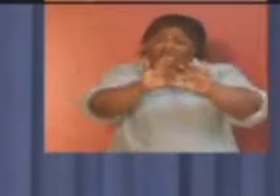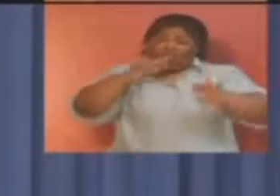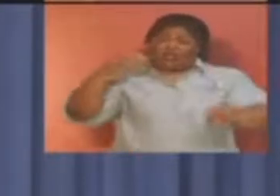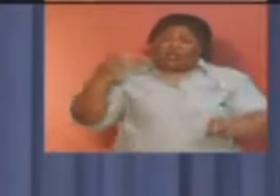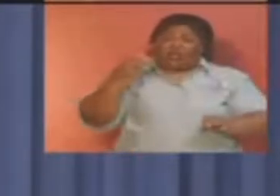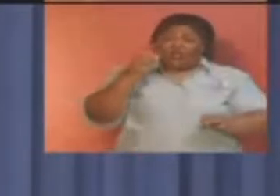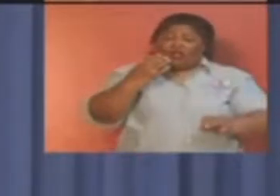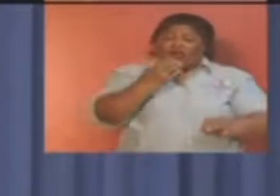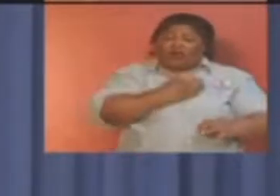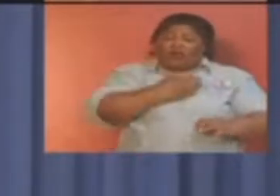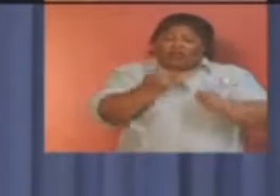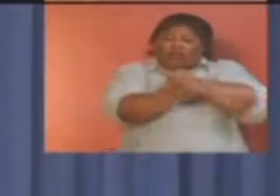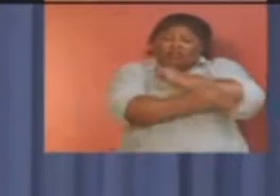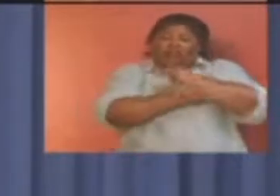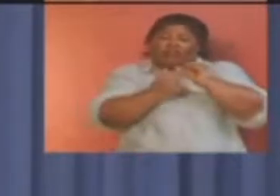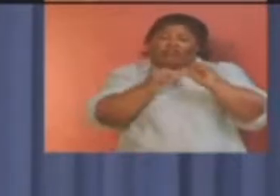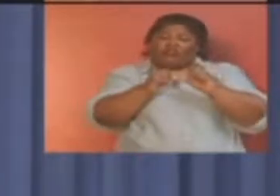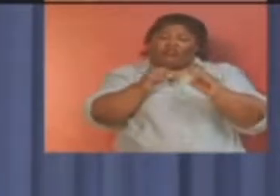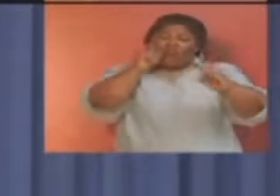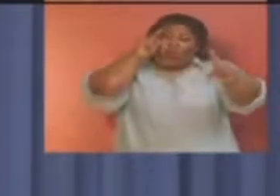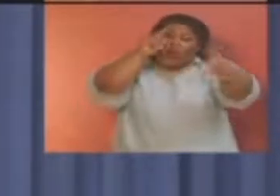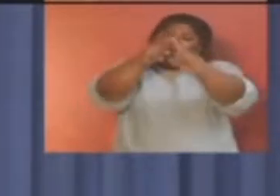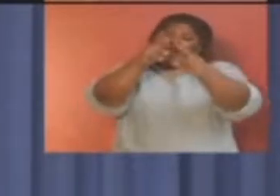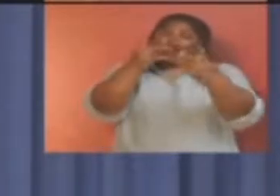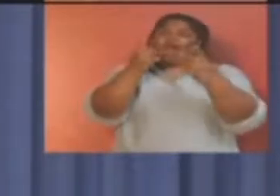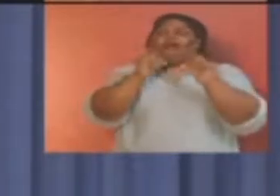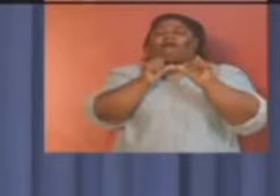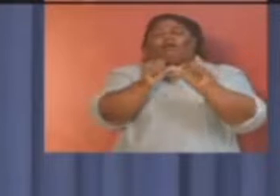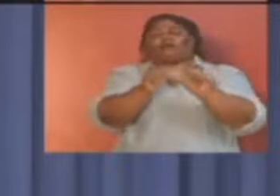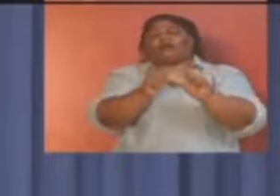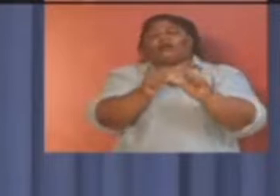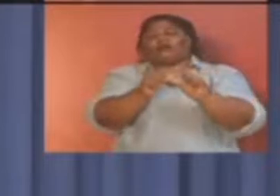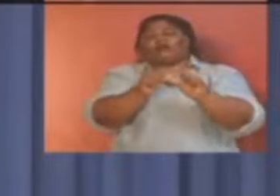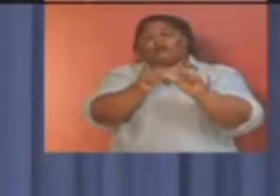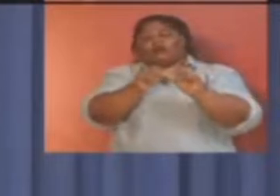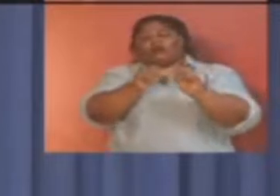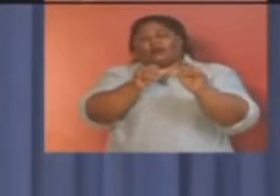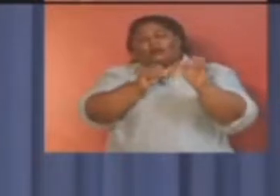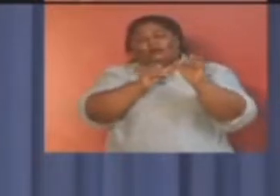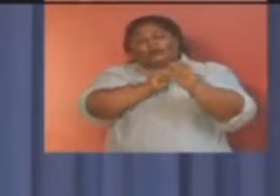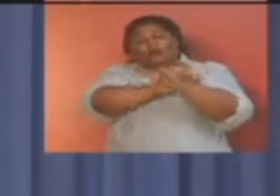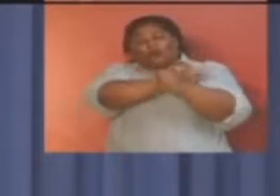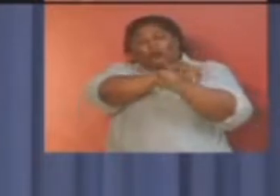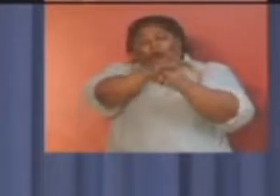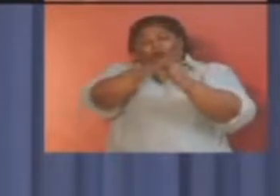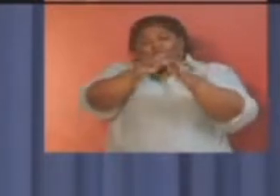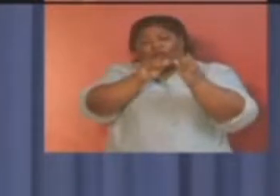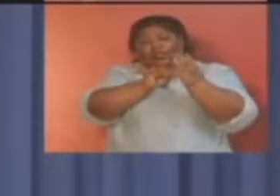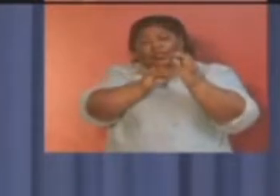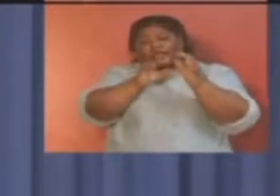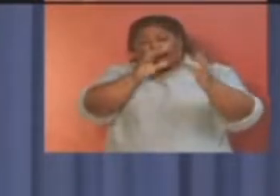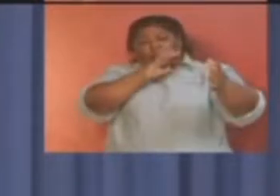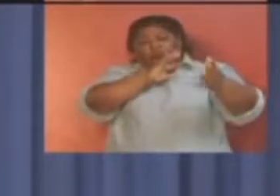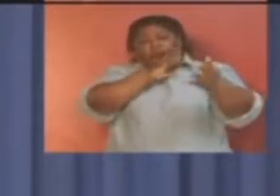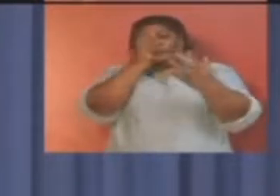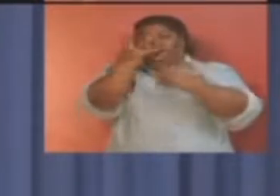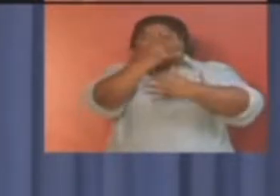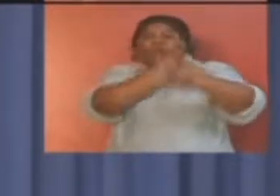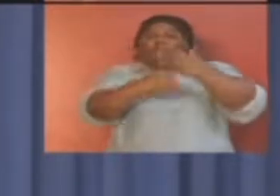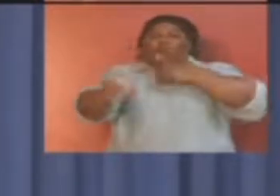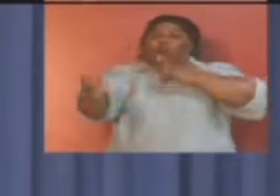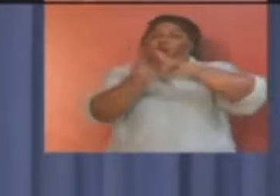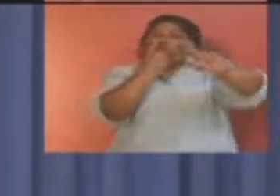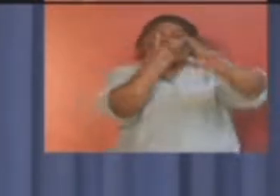country remains that we want to reduce the amount of people who are interacting with other